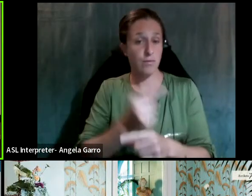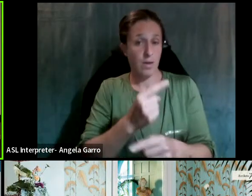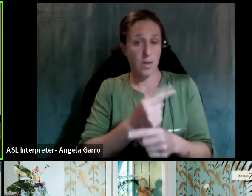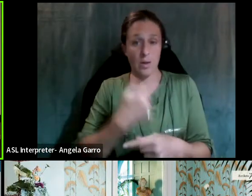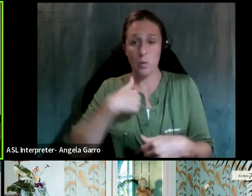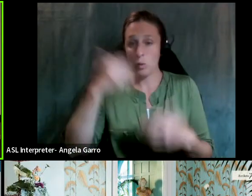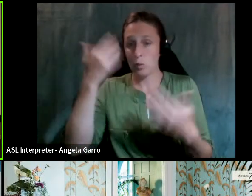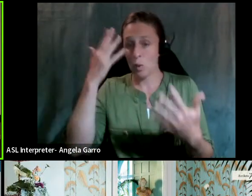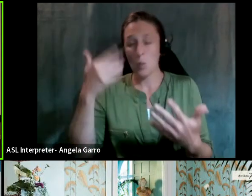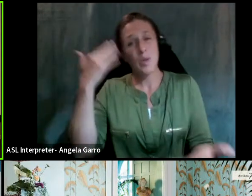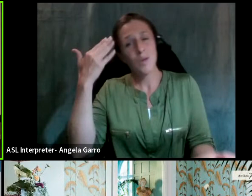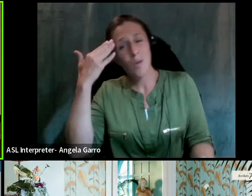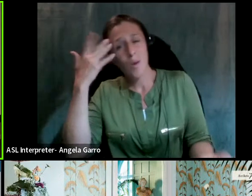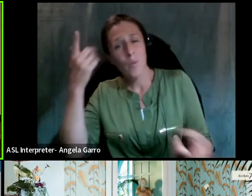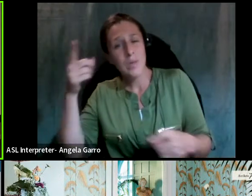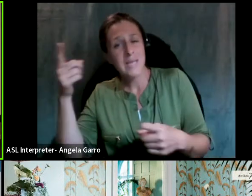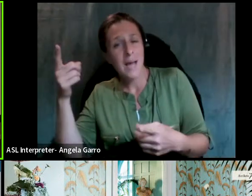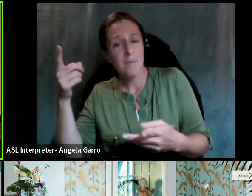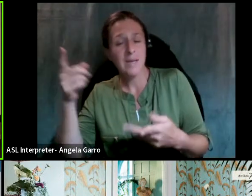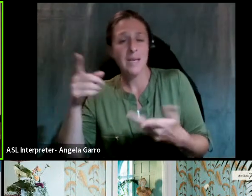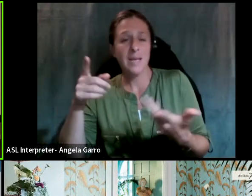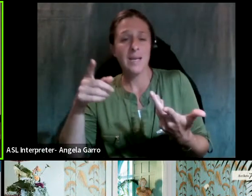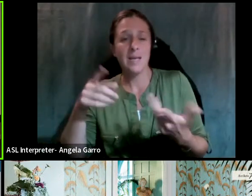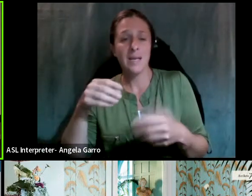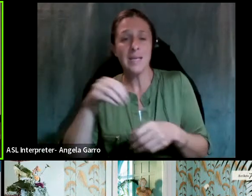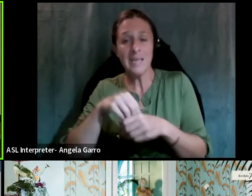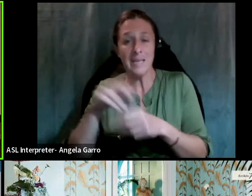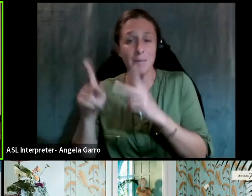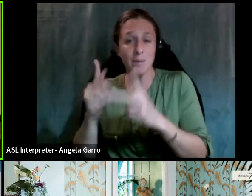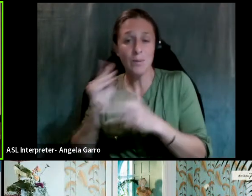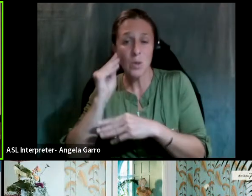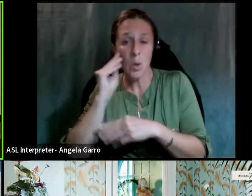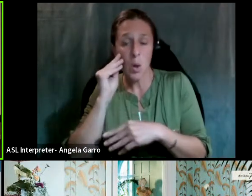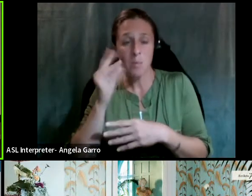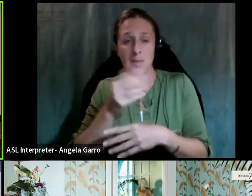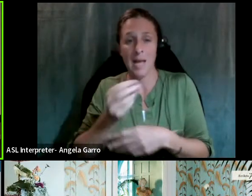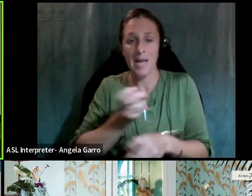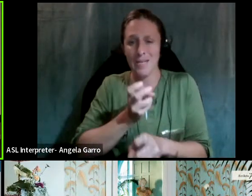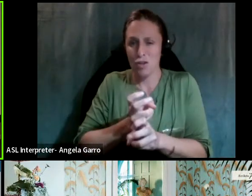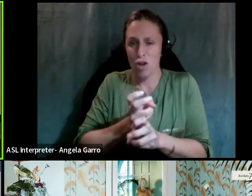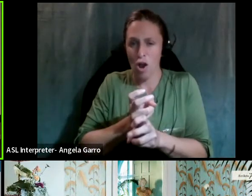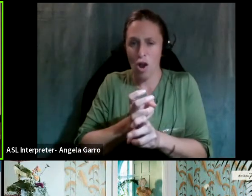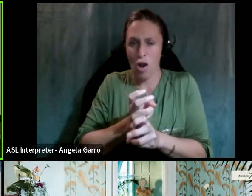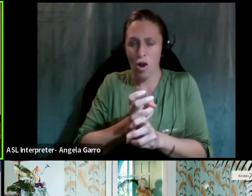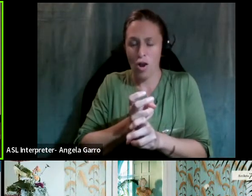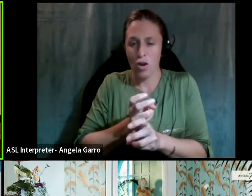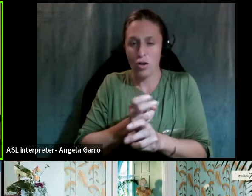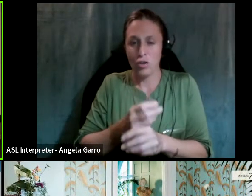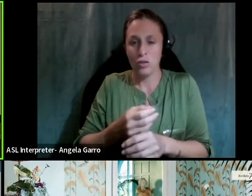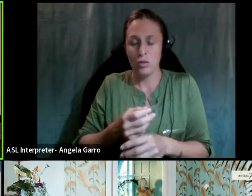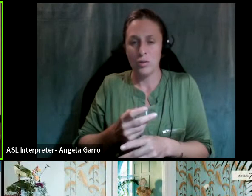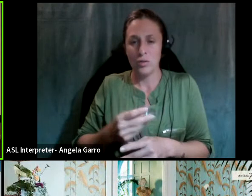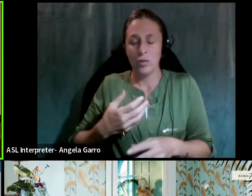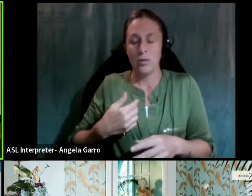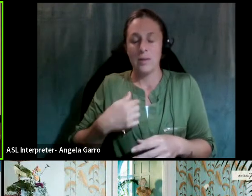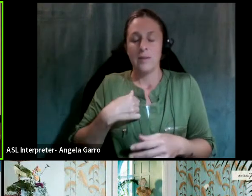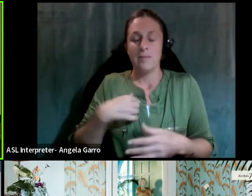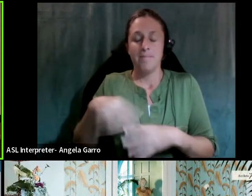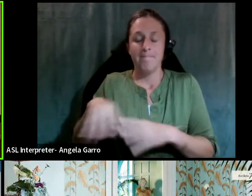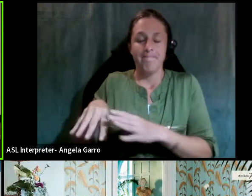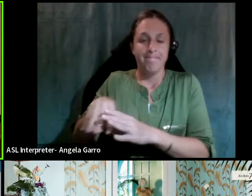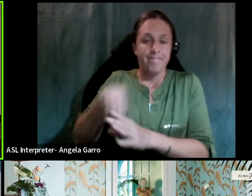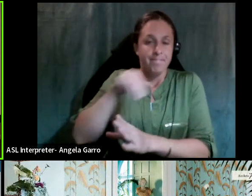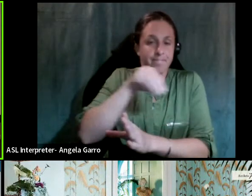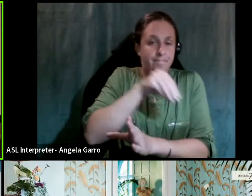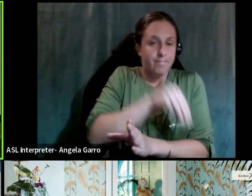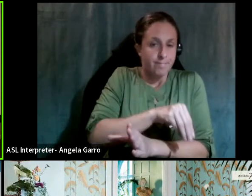like, we know what's happening right in people's homes, and it's hard to remove yourself, to want to get